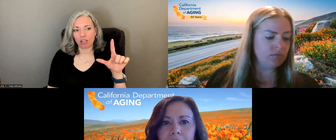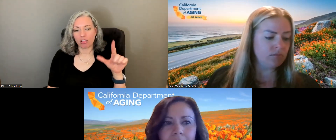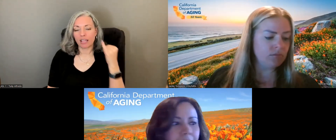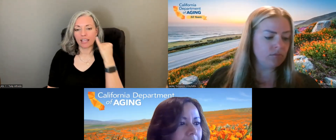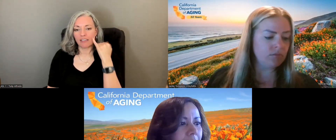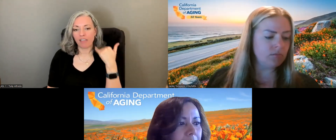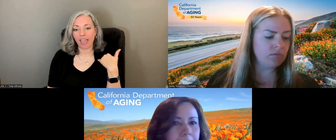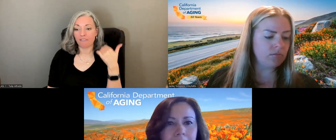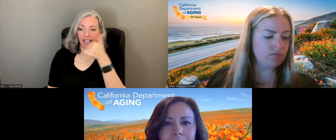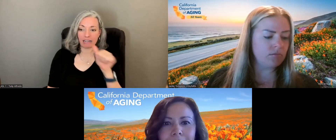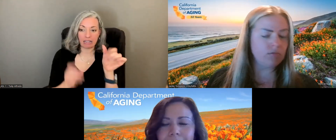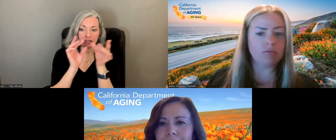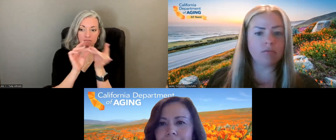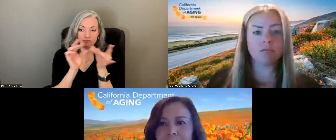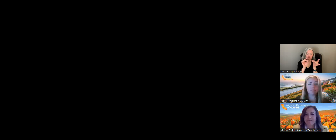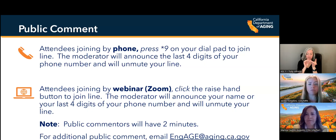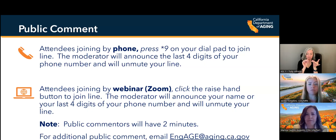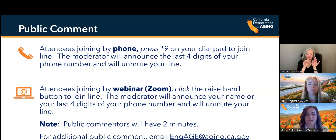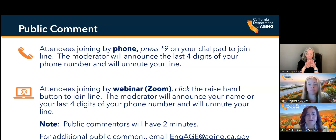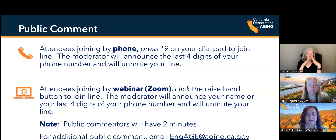public comment at this time.